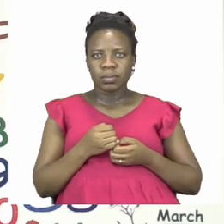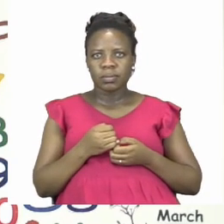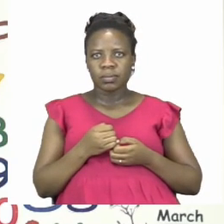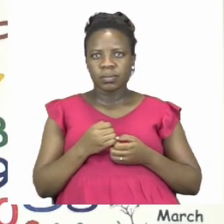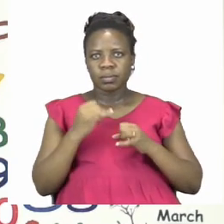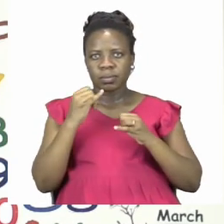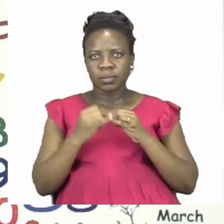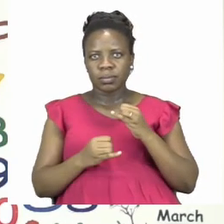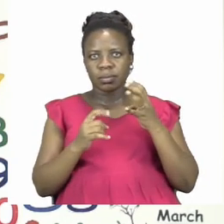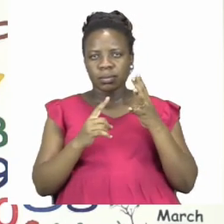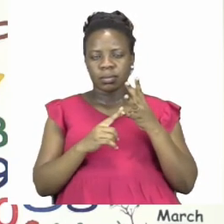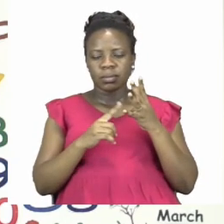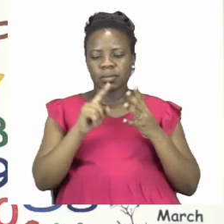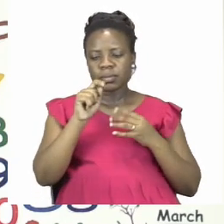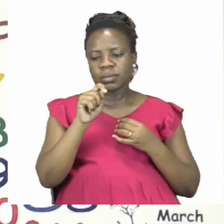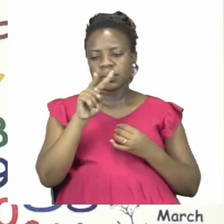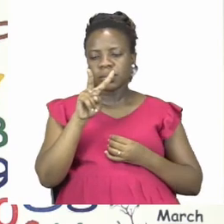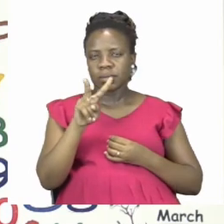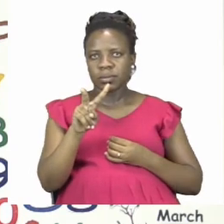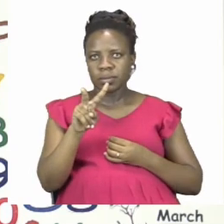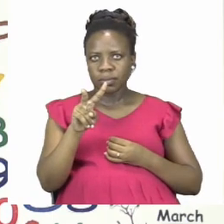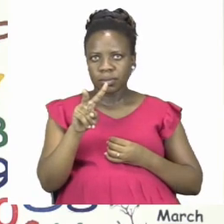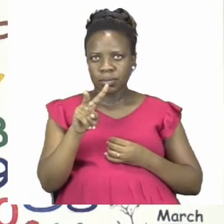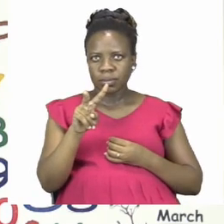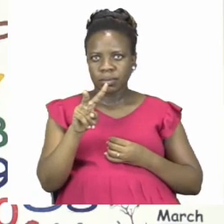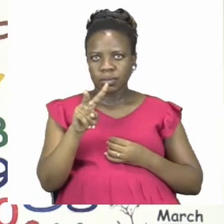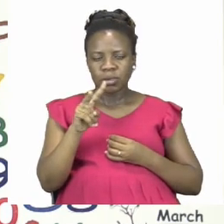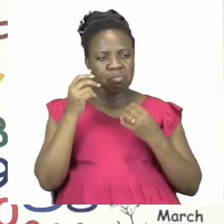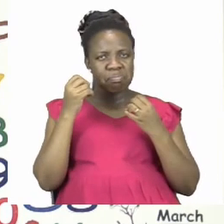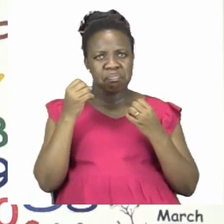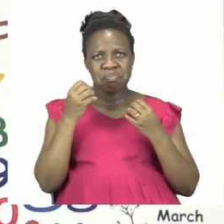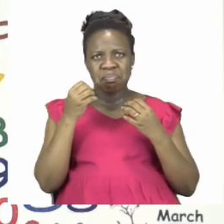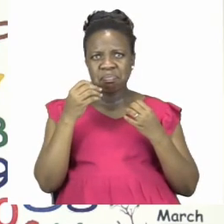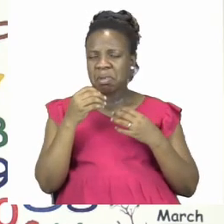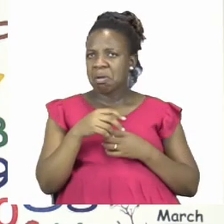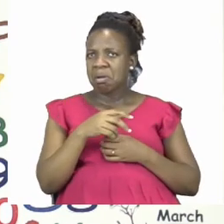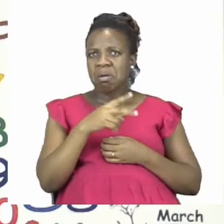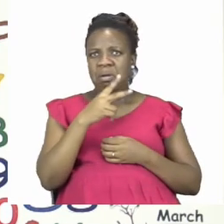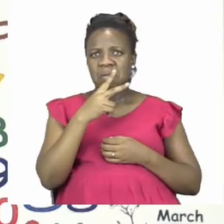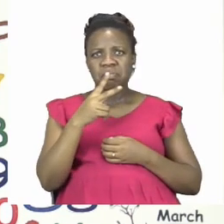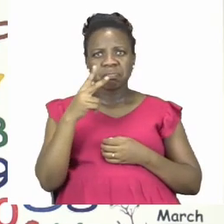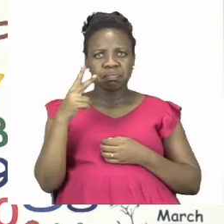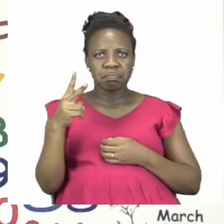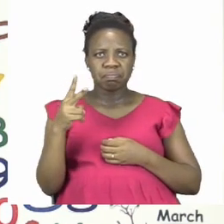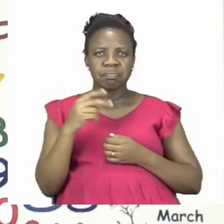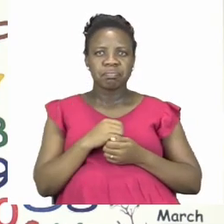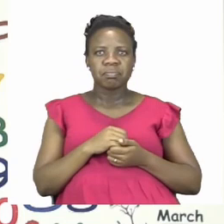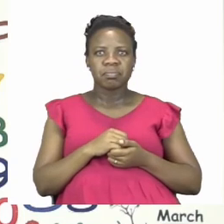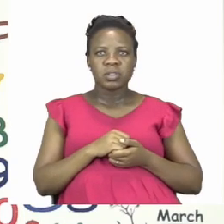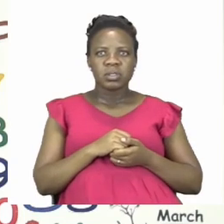then after that, we have the most people who said that it is the television that is